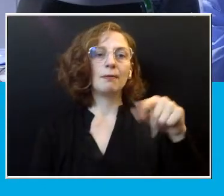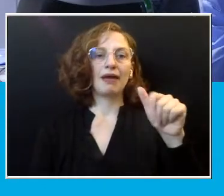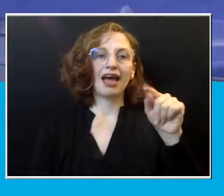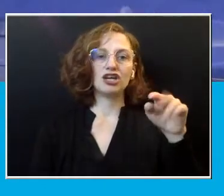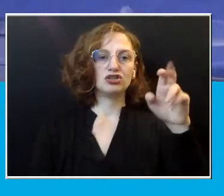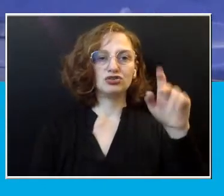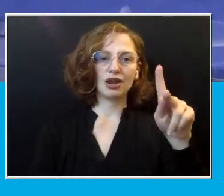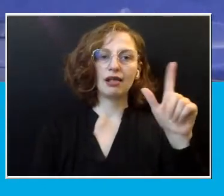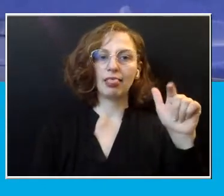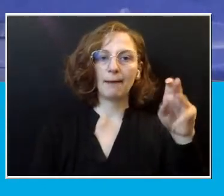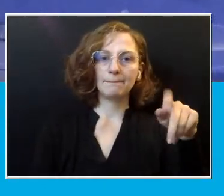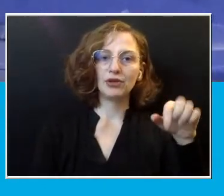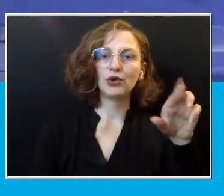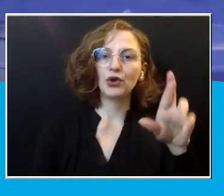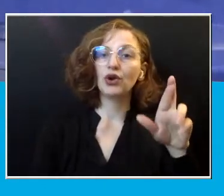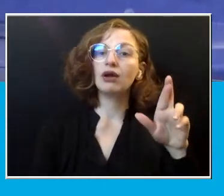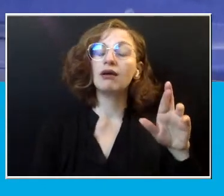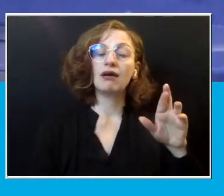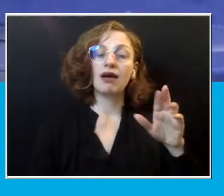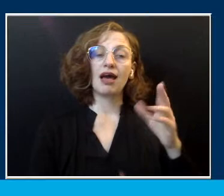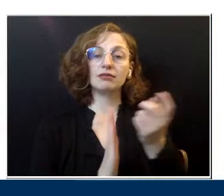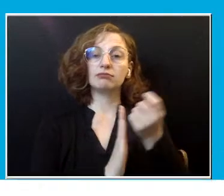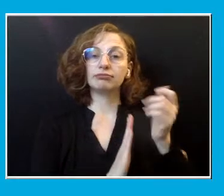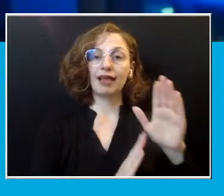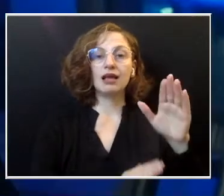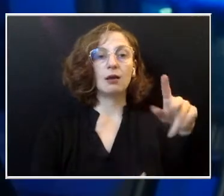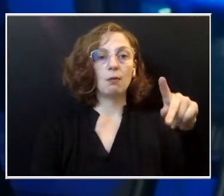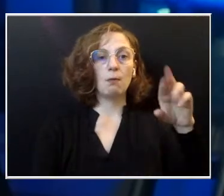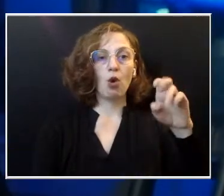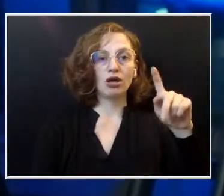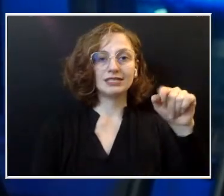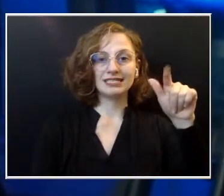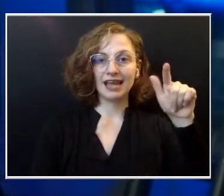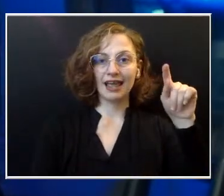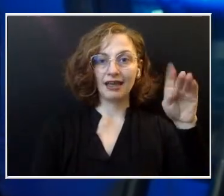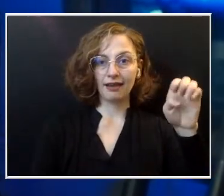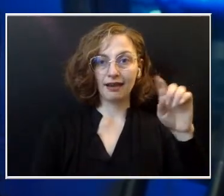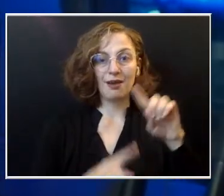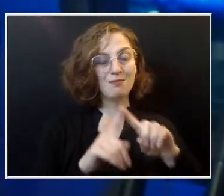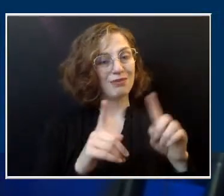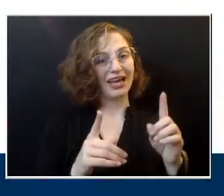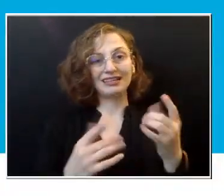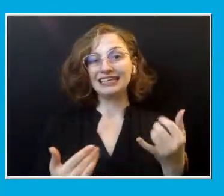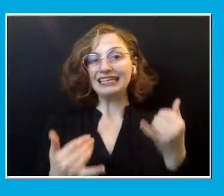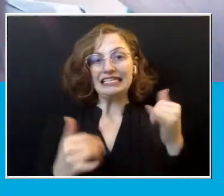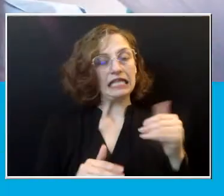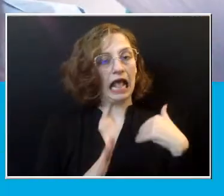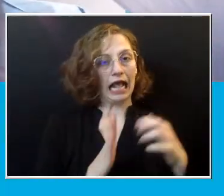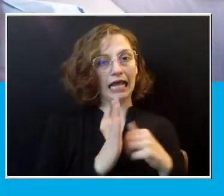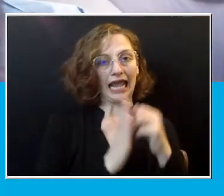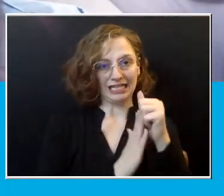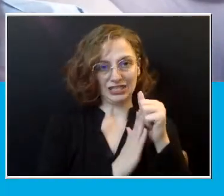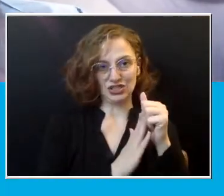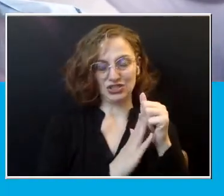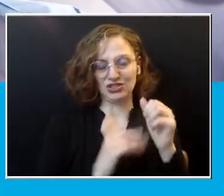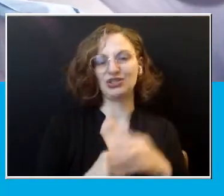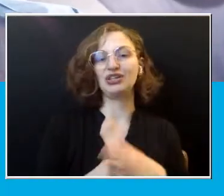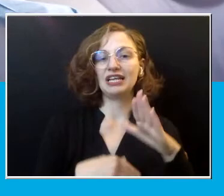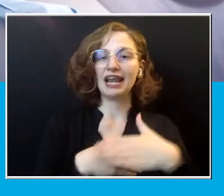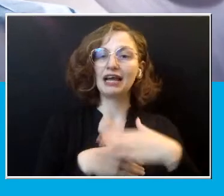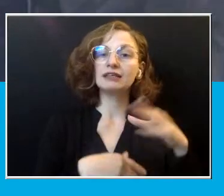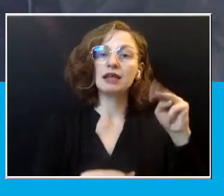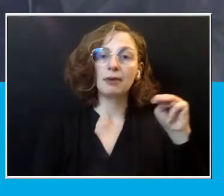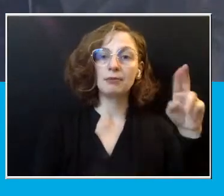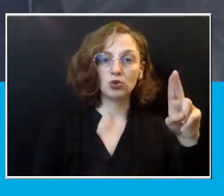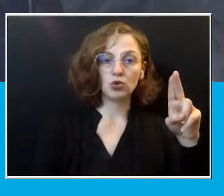prostate removed, but it wasn't enough to keep cancer at bay. I'm Jessica Lovell on the next Morning Medical Update, why he decided to switch